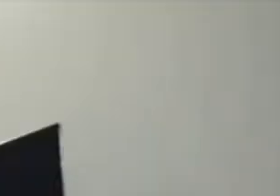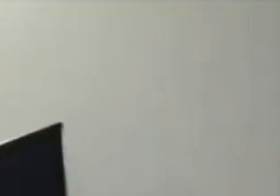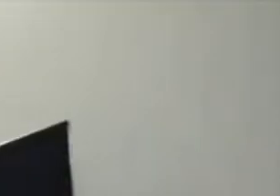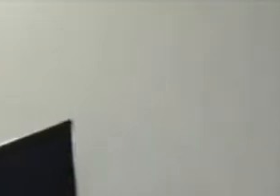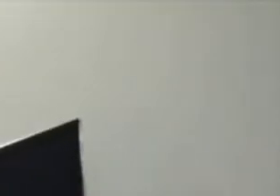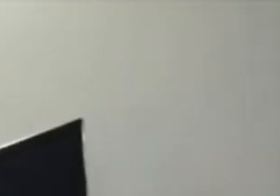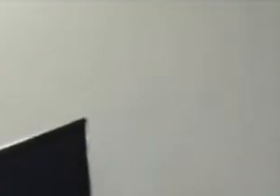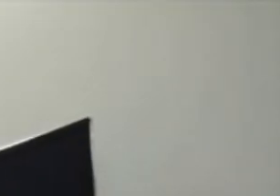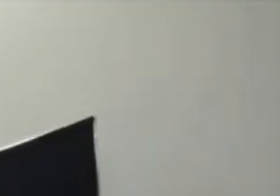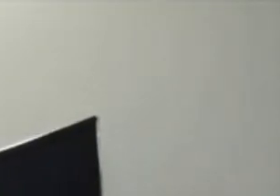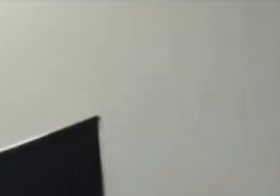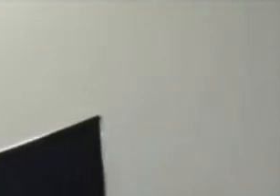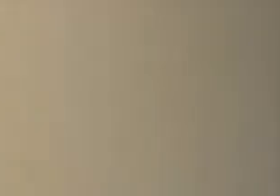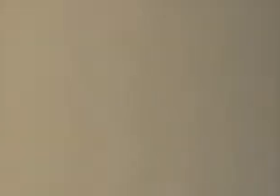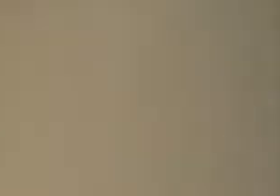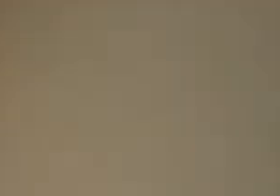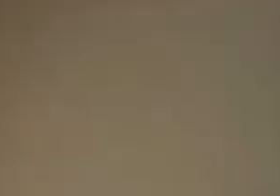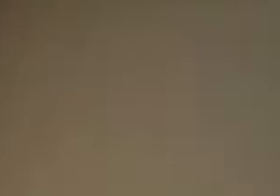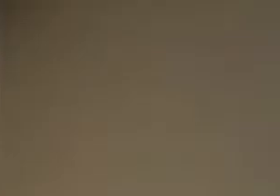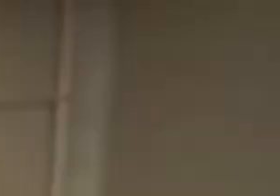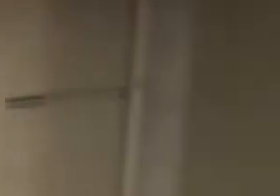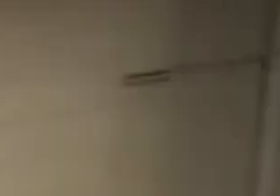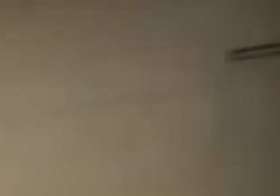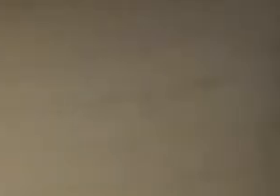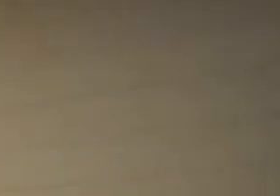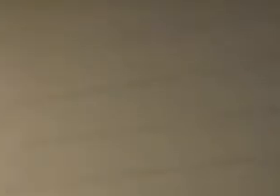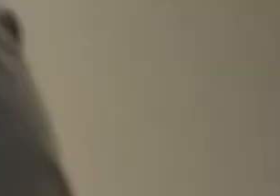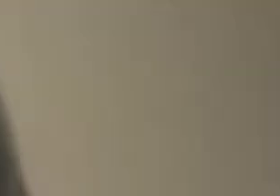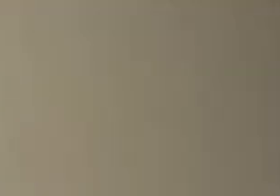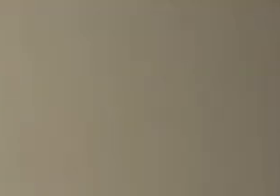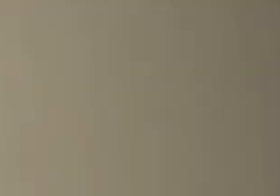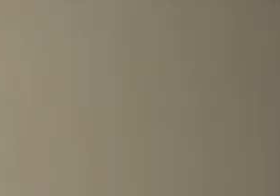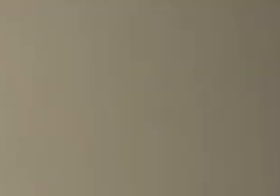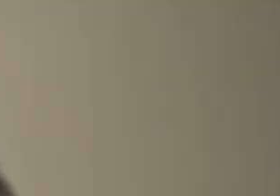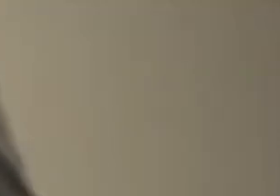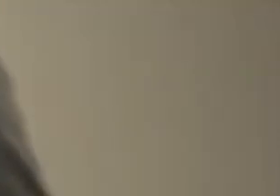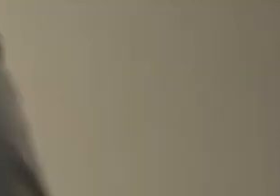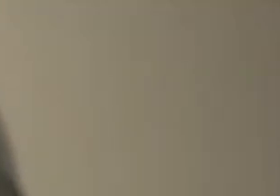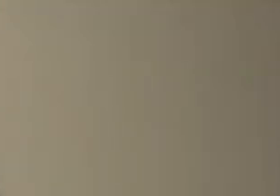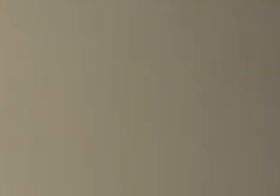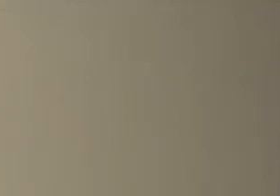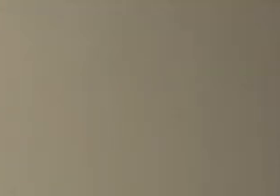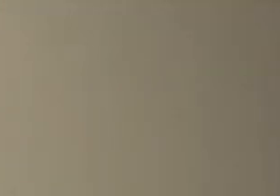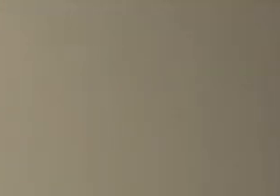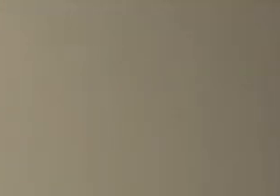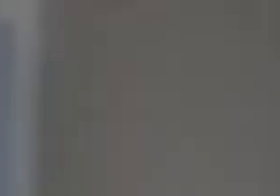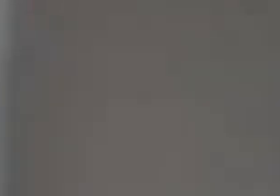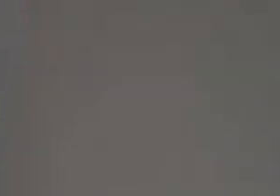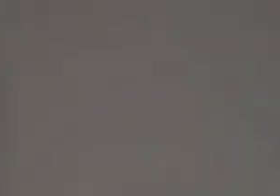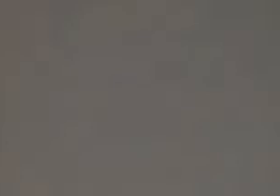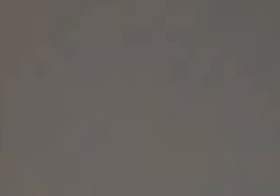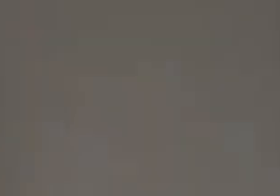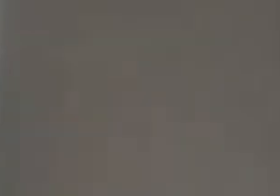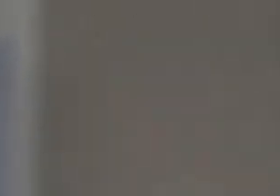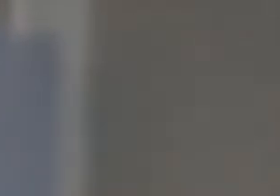arms and legs. Unlike devices with mechanical analog linkages, AVID allows the user to provide rotary